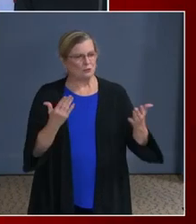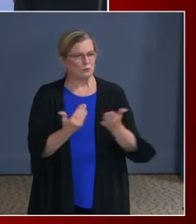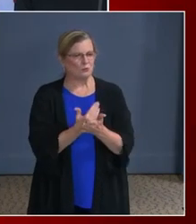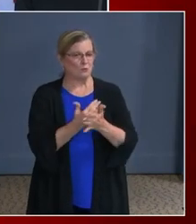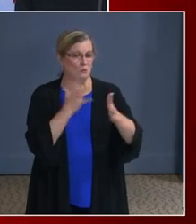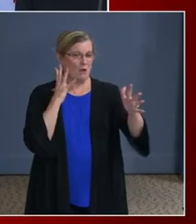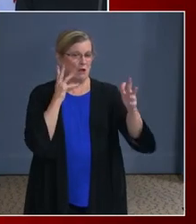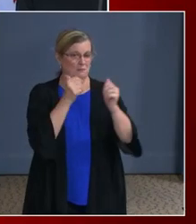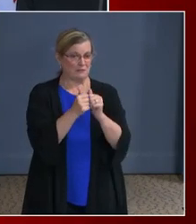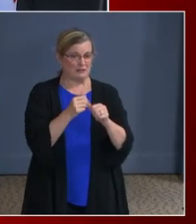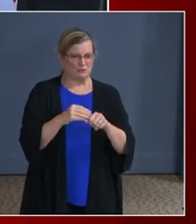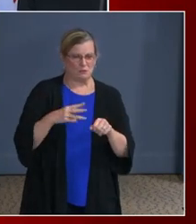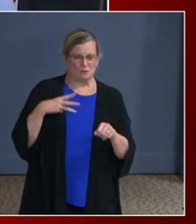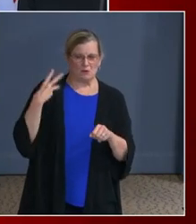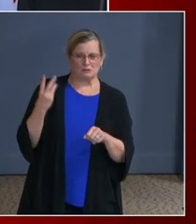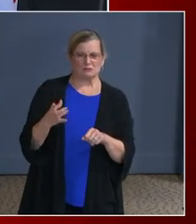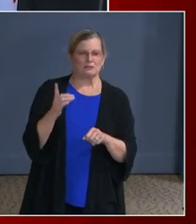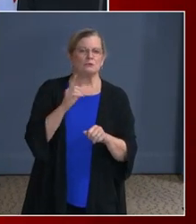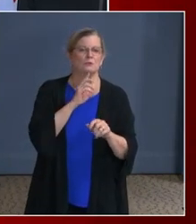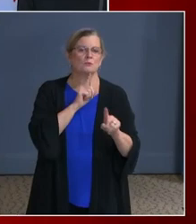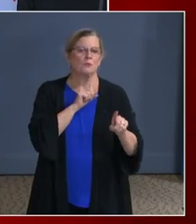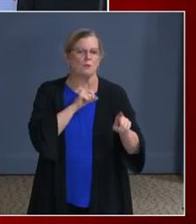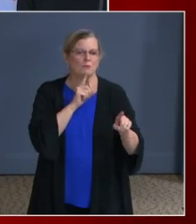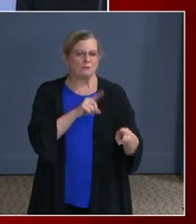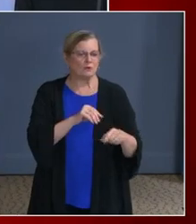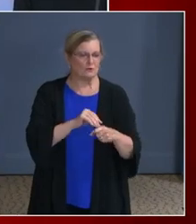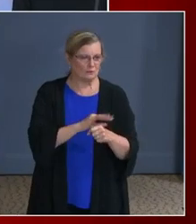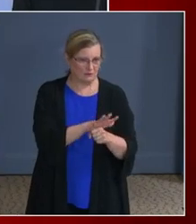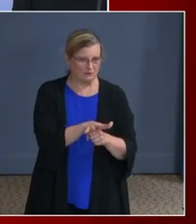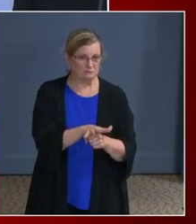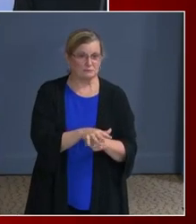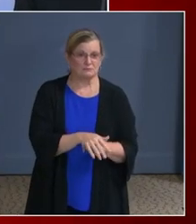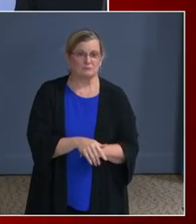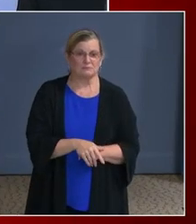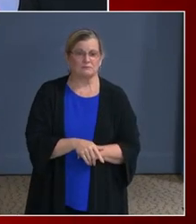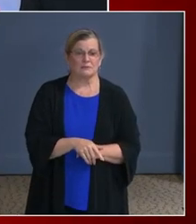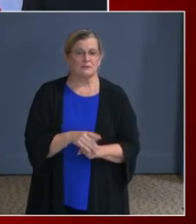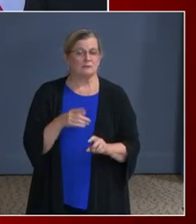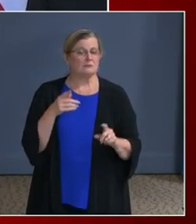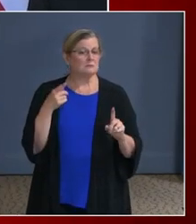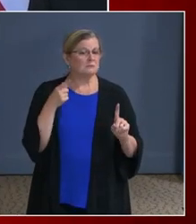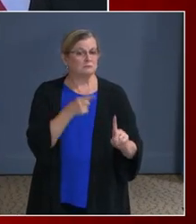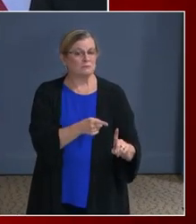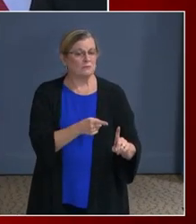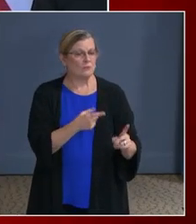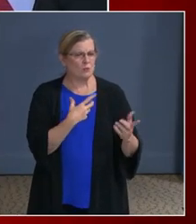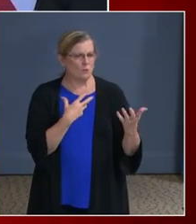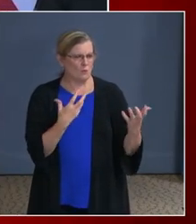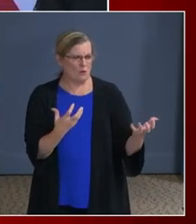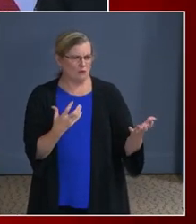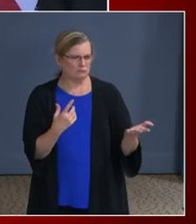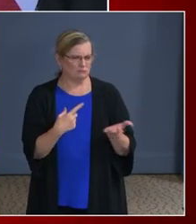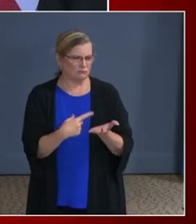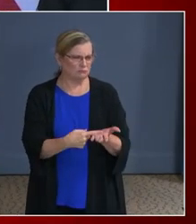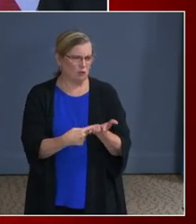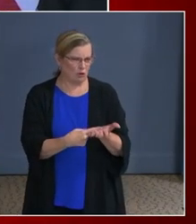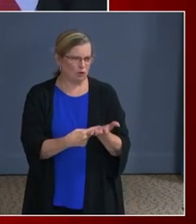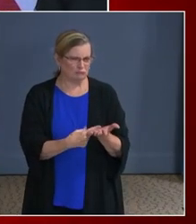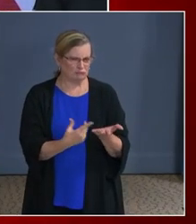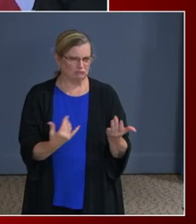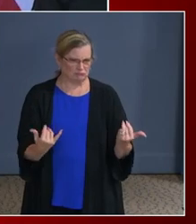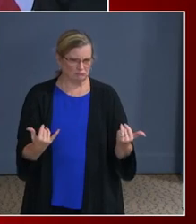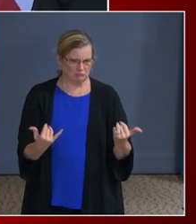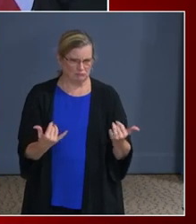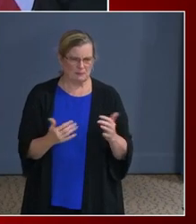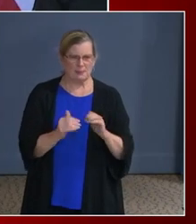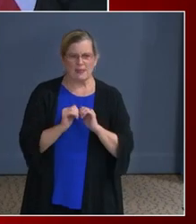COVID-19. And specifically, we also want to discuss how D.C. residents